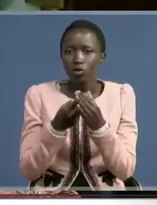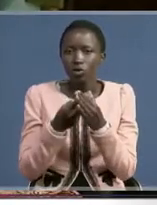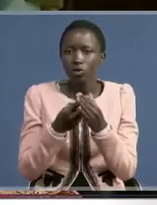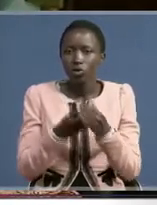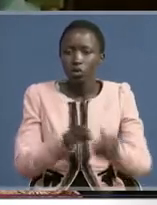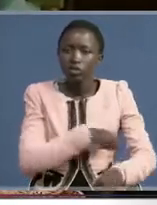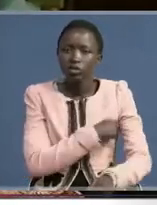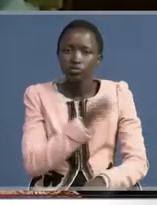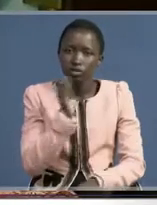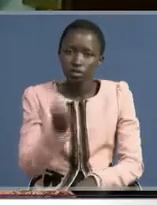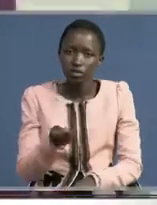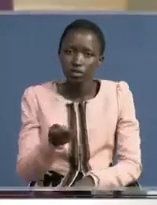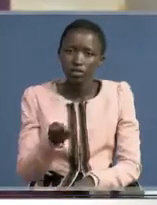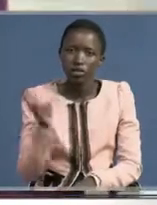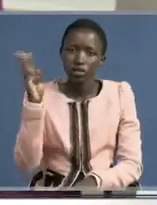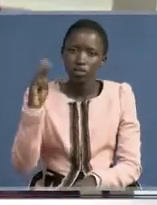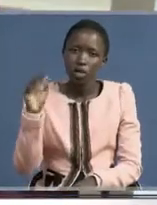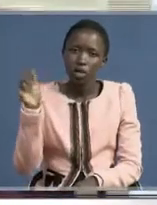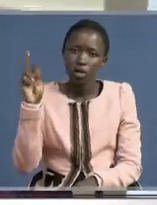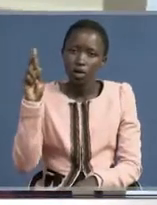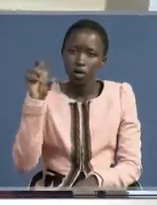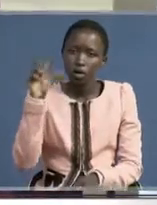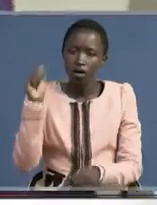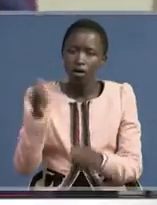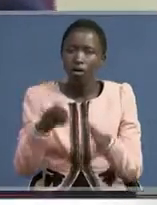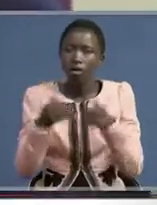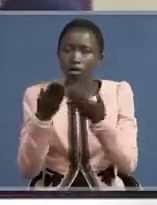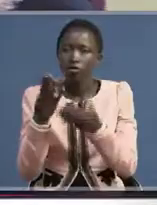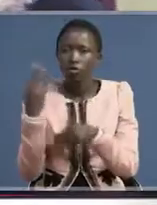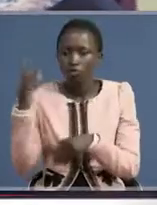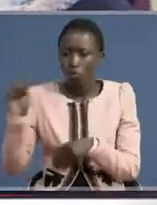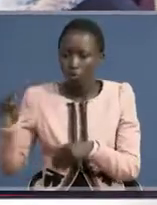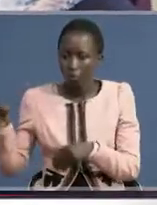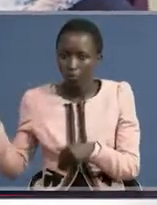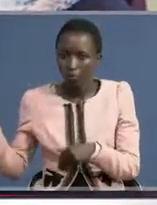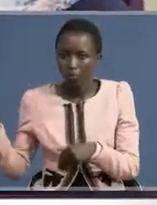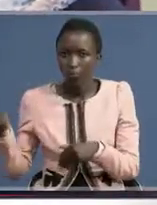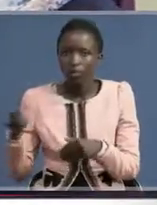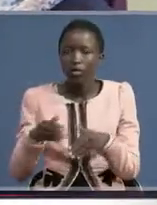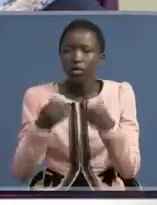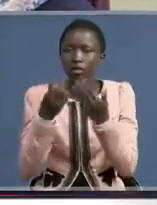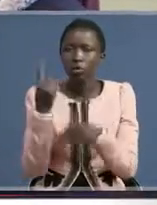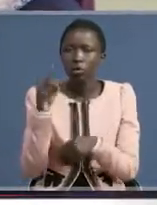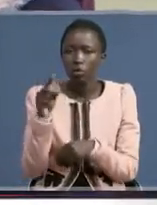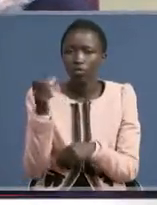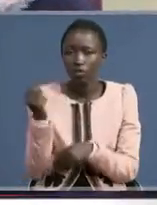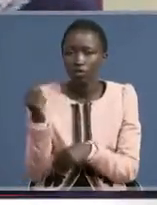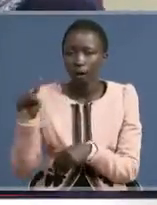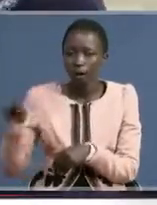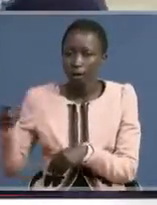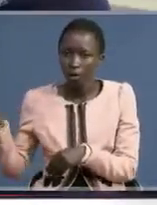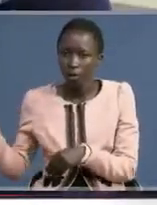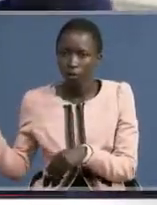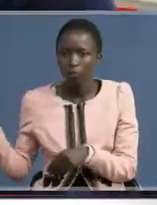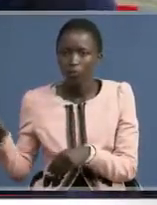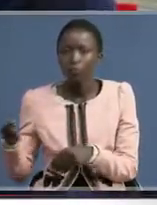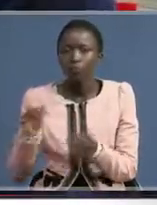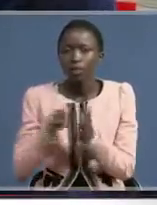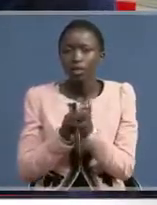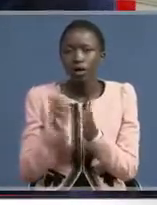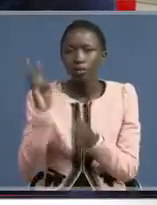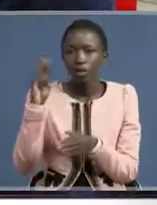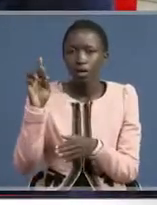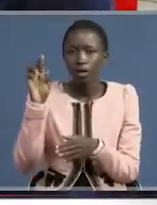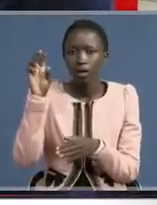Chief Justice David Maraga to have judiciary be allocated 4 billion, it has been allocated 1.5 billion. Maraga